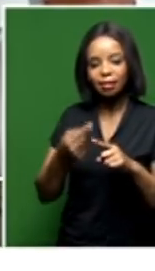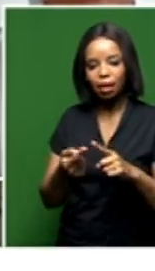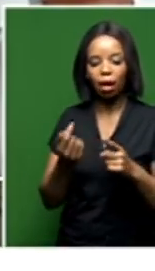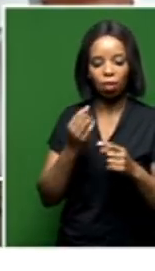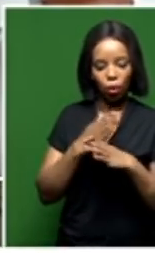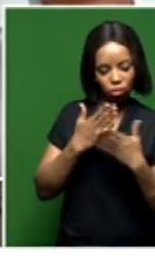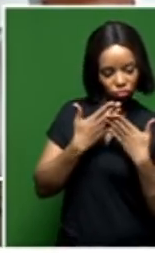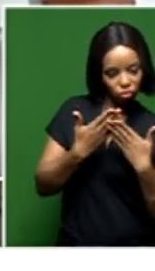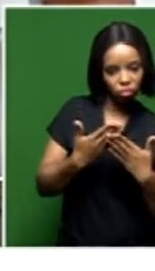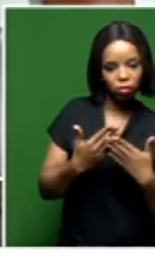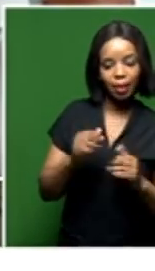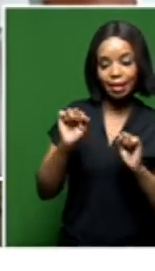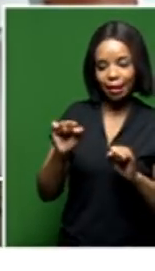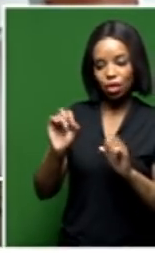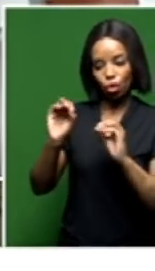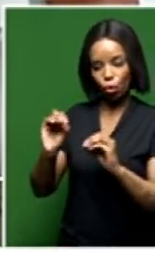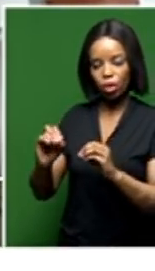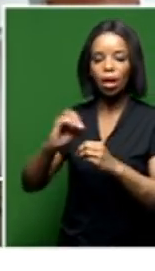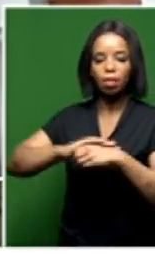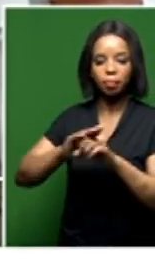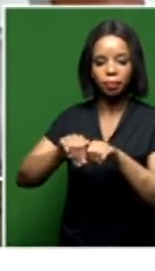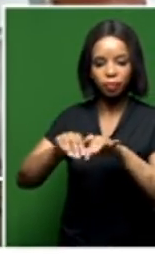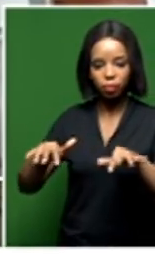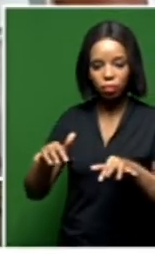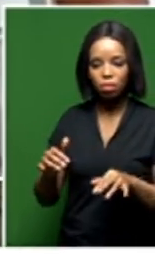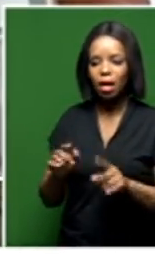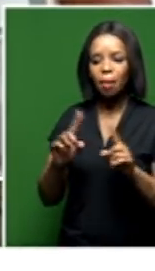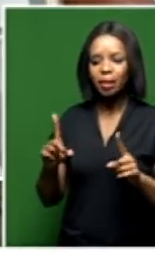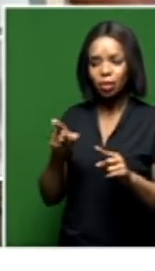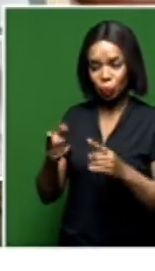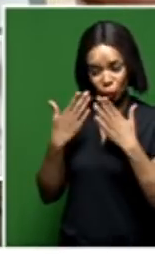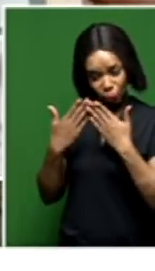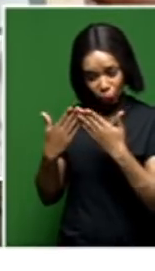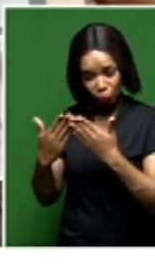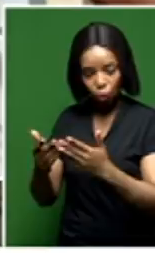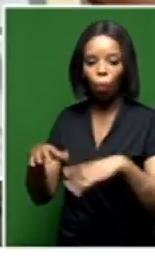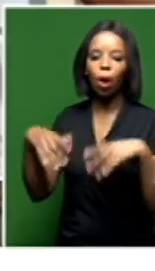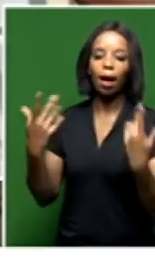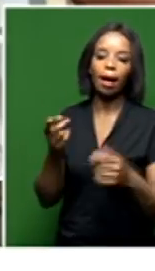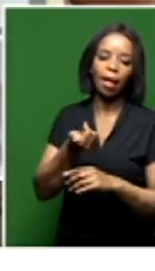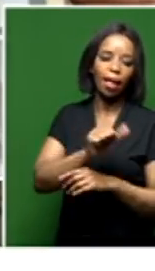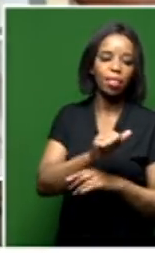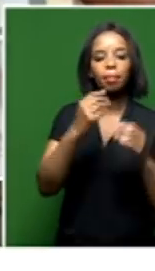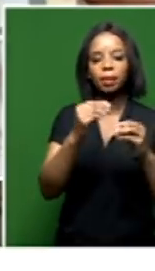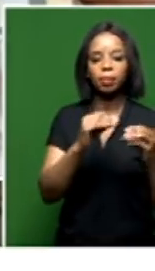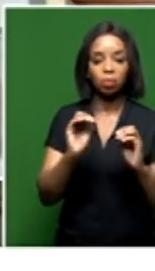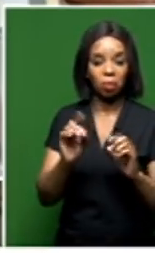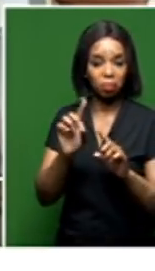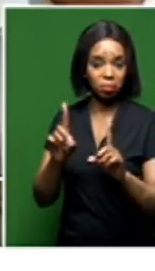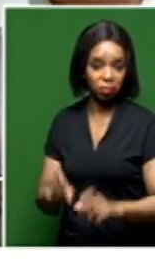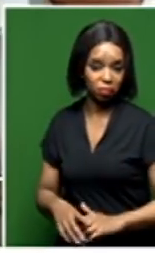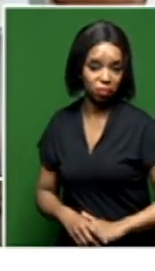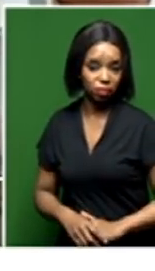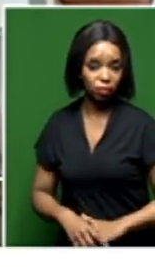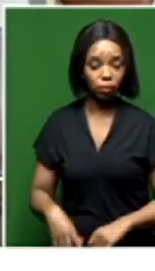was COVID, did you have much time for anything other than studying? I dropped most of my other activities